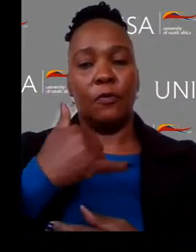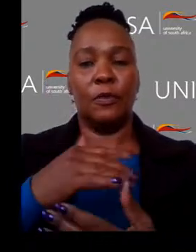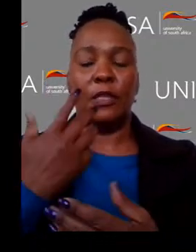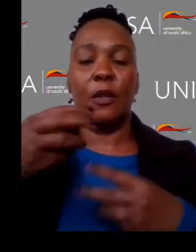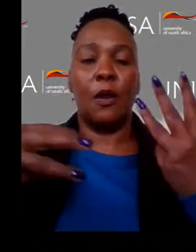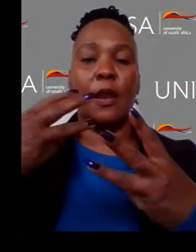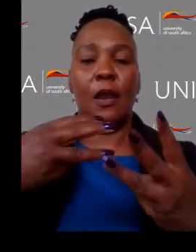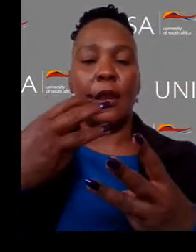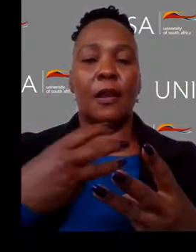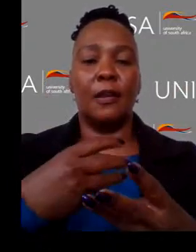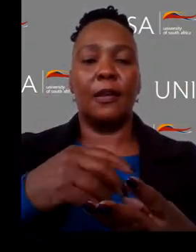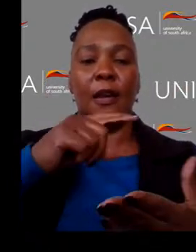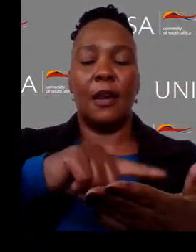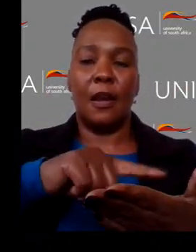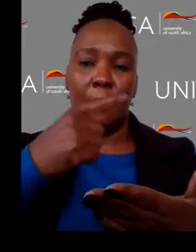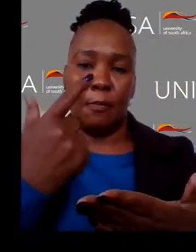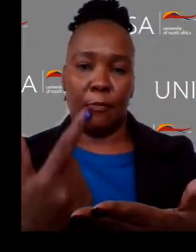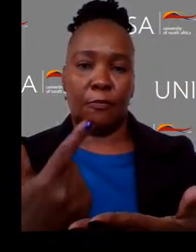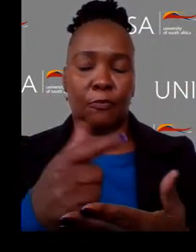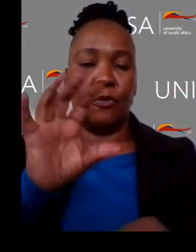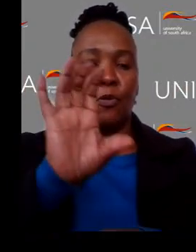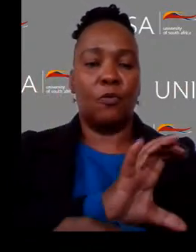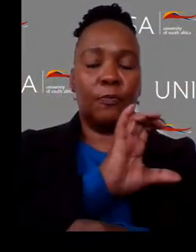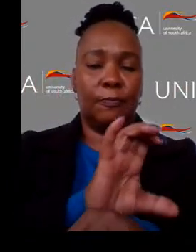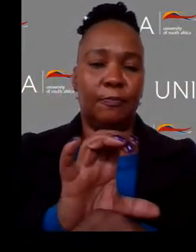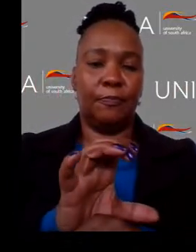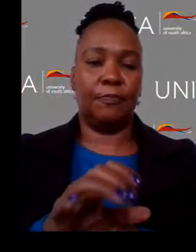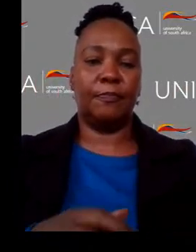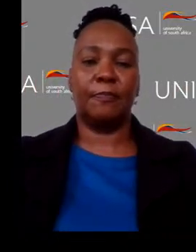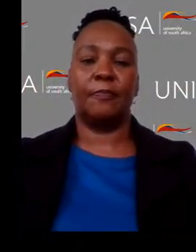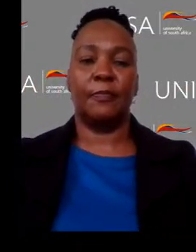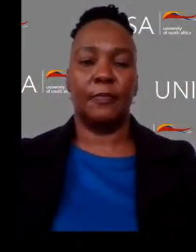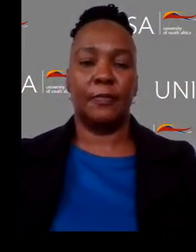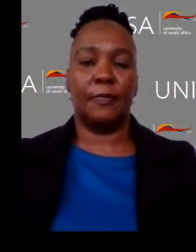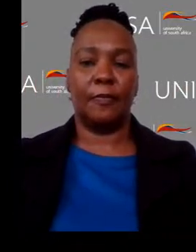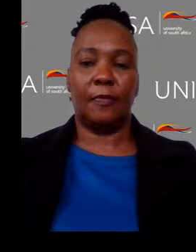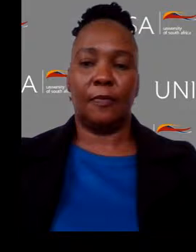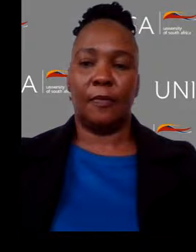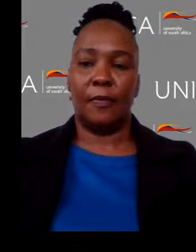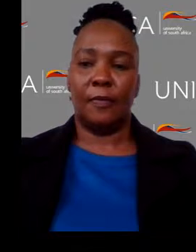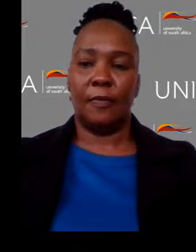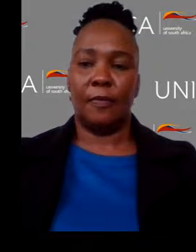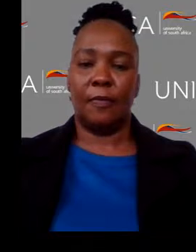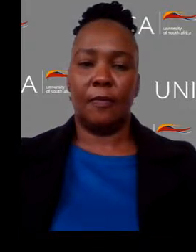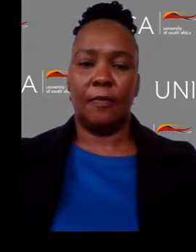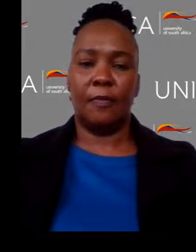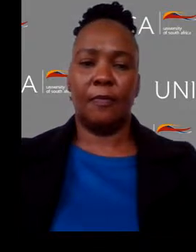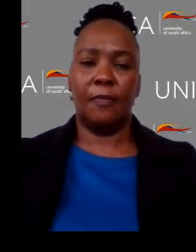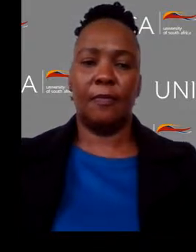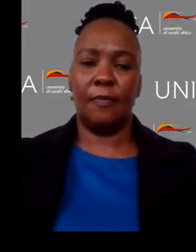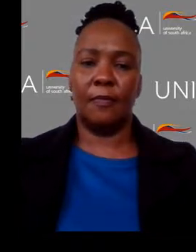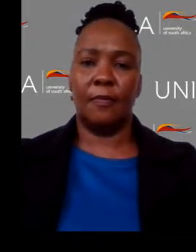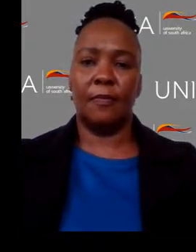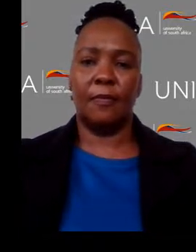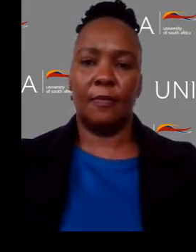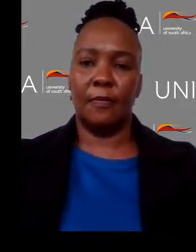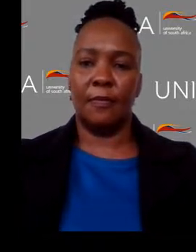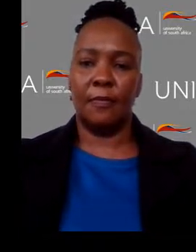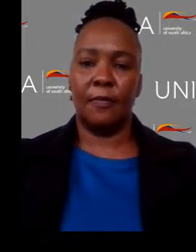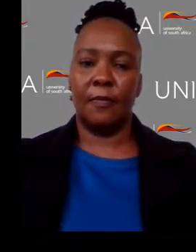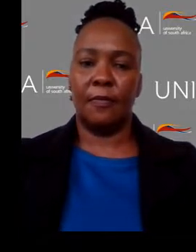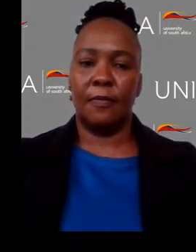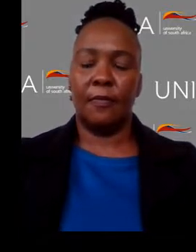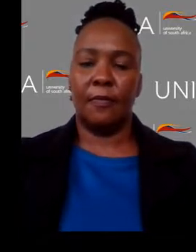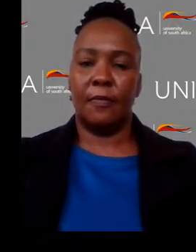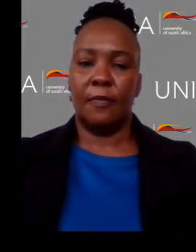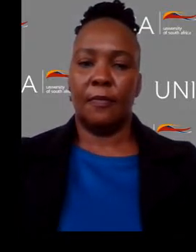computer. And this is a Google Chrome and Microsoft Edge extension. For this one, your computer requires a